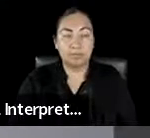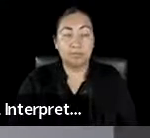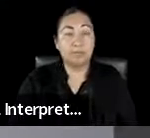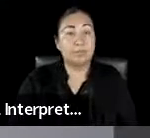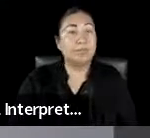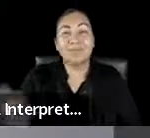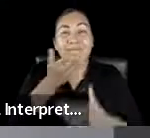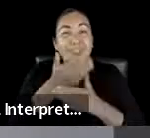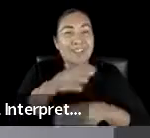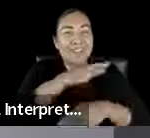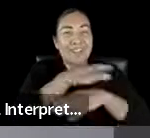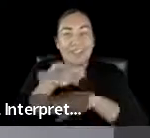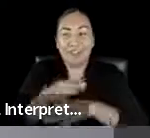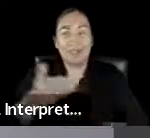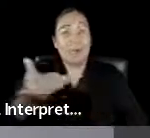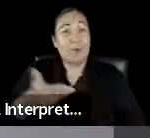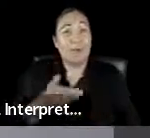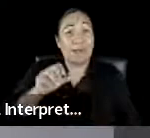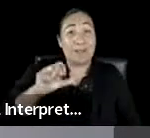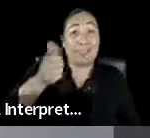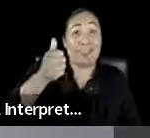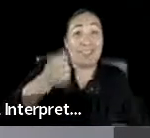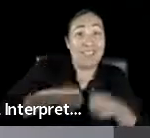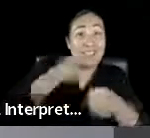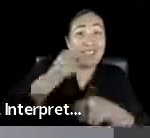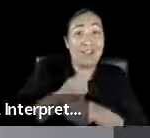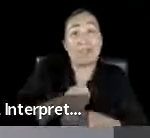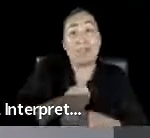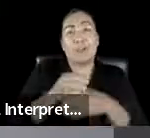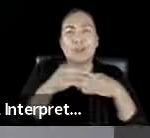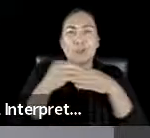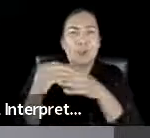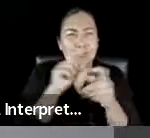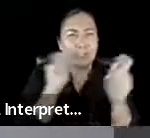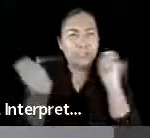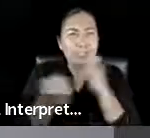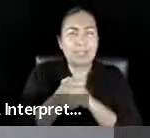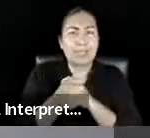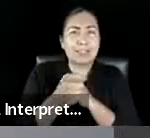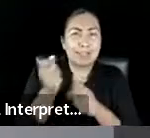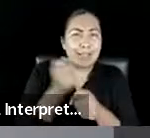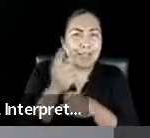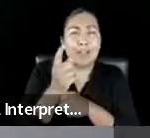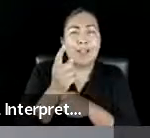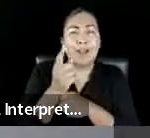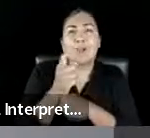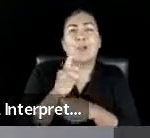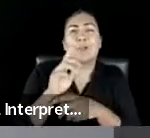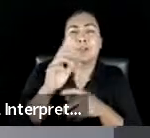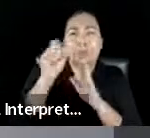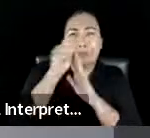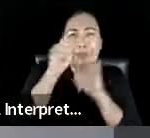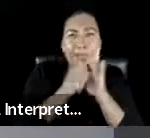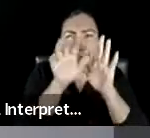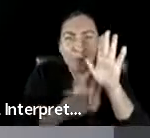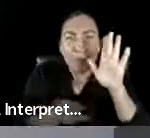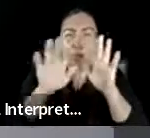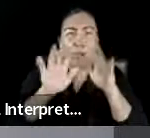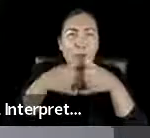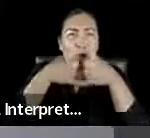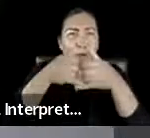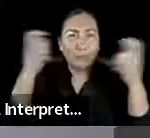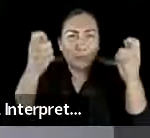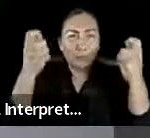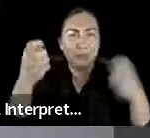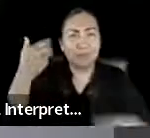Good evening and welcome to the 10th Annual Direct and Change Program and Film Contest Statewide Awards Ceremony. My name is Stan Collins. I'm one of the